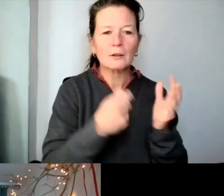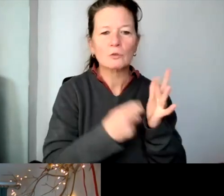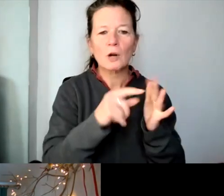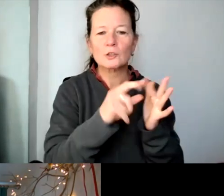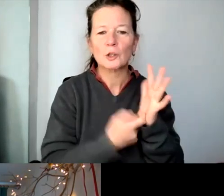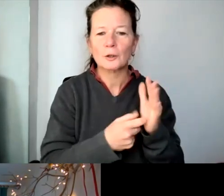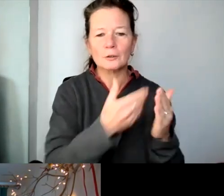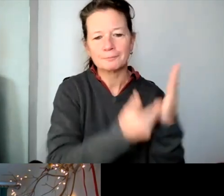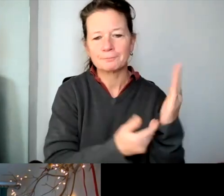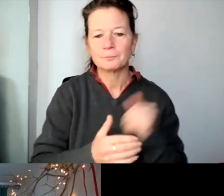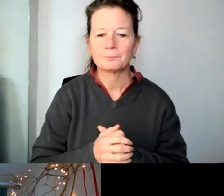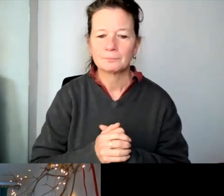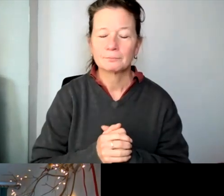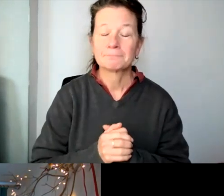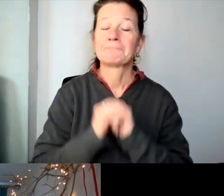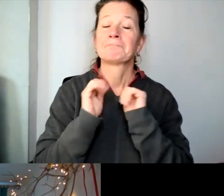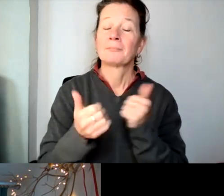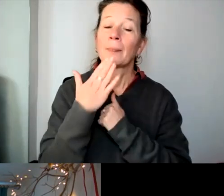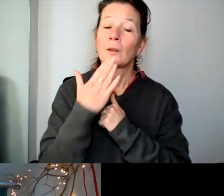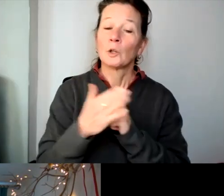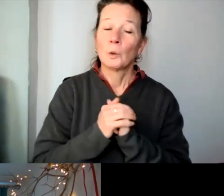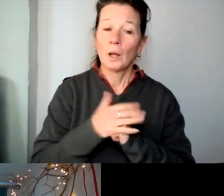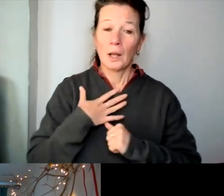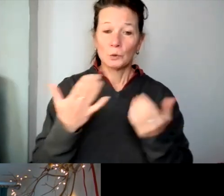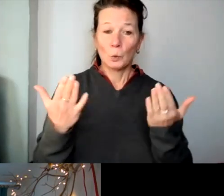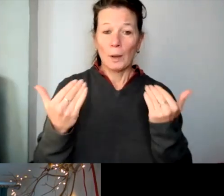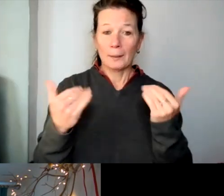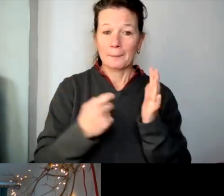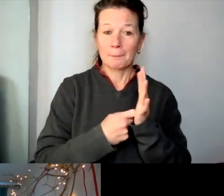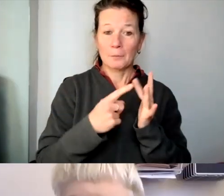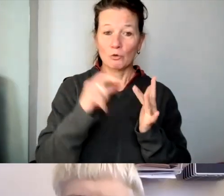Great. Thank you, Rose. I'd like to welcome Rich